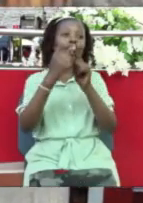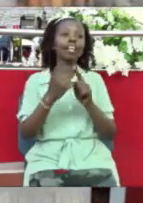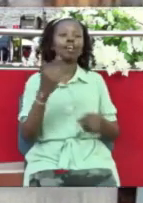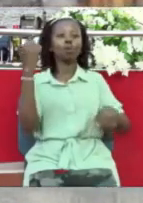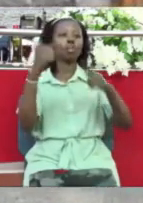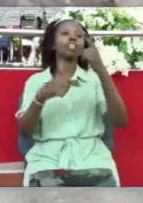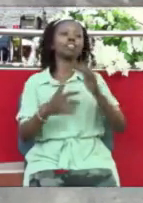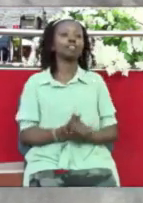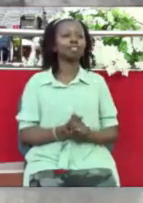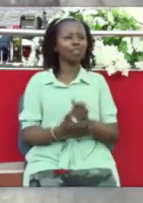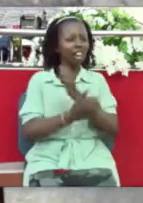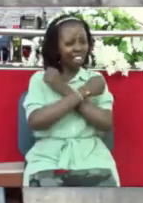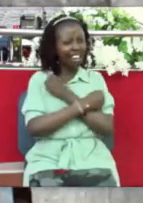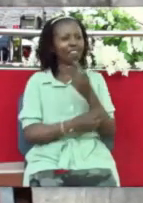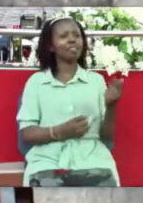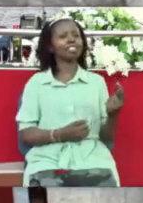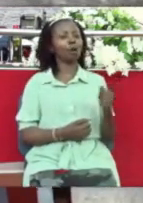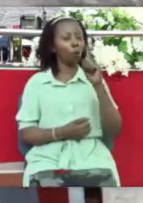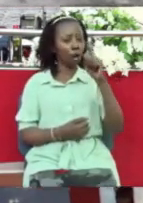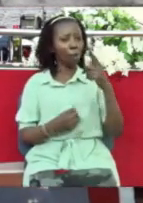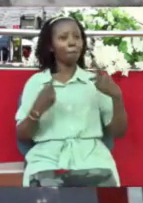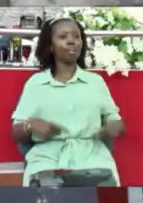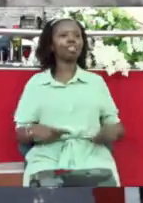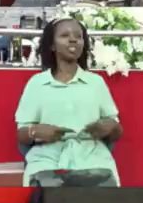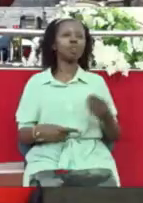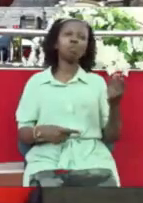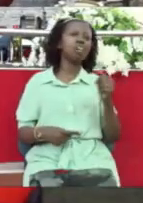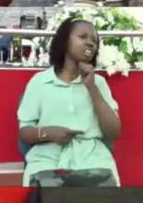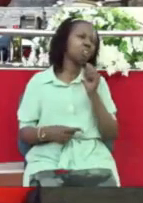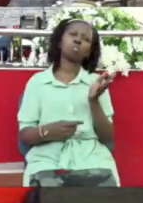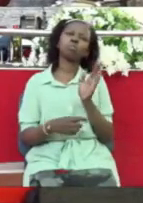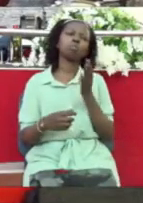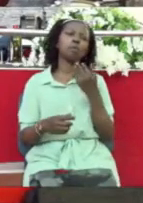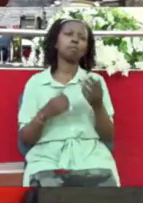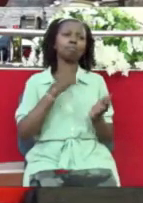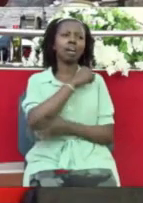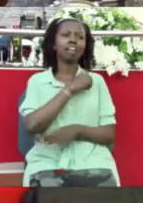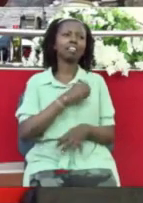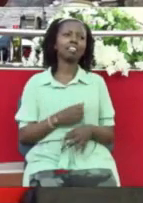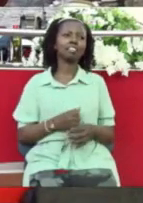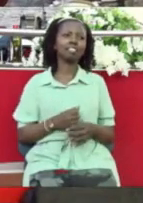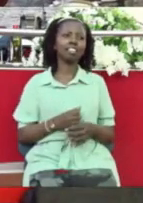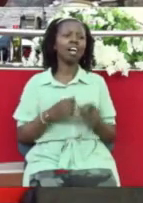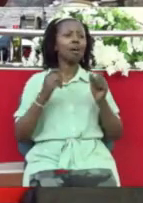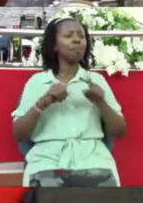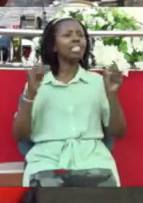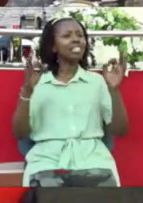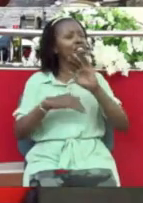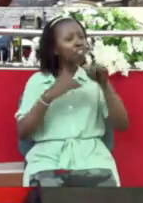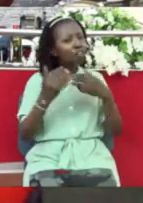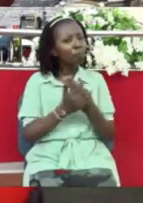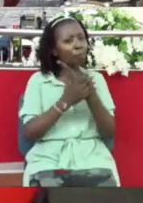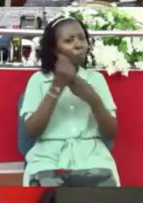Penda pesa. Love money. Pesa siyo mbaya. Money is not bad. Lakini ukiona mnapenda nyote wawili mmoja awache. But